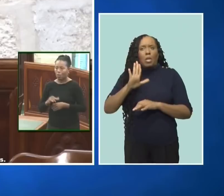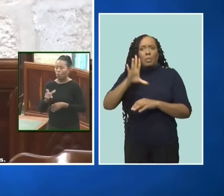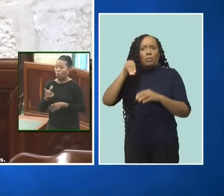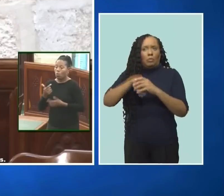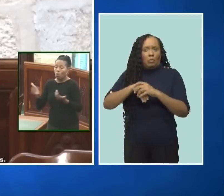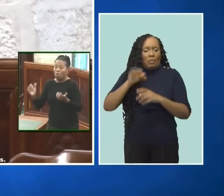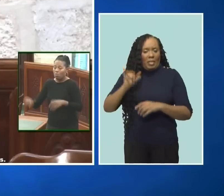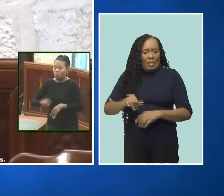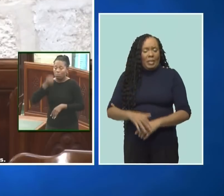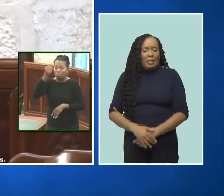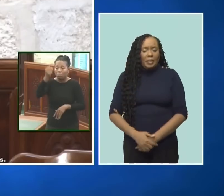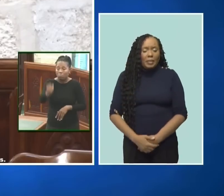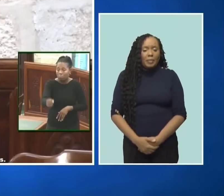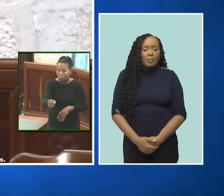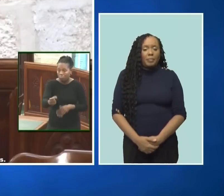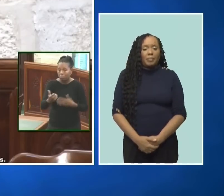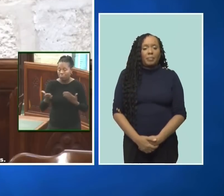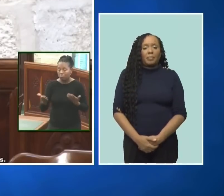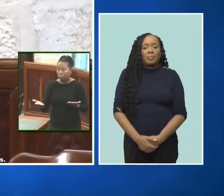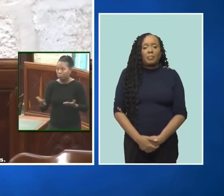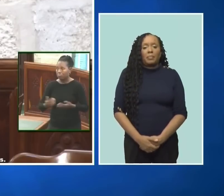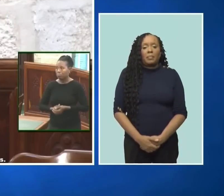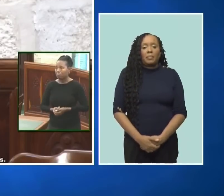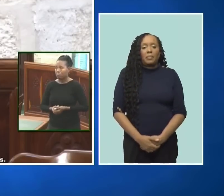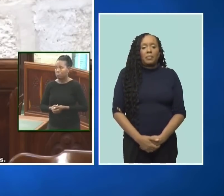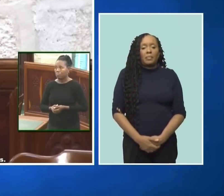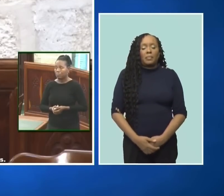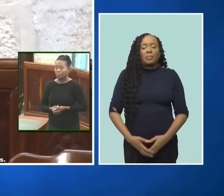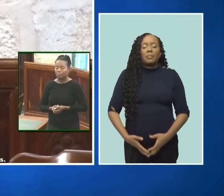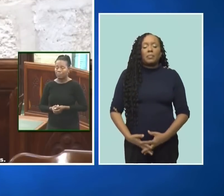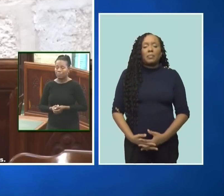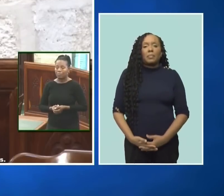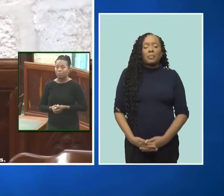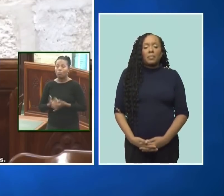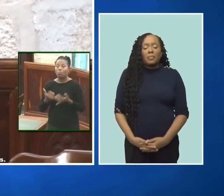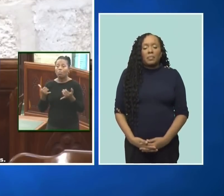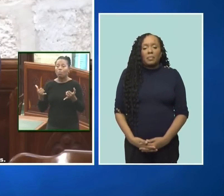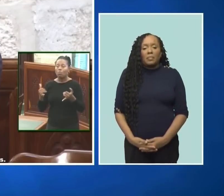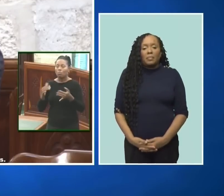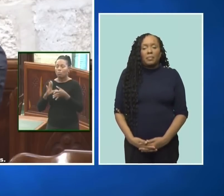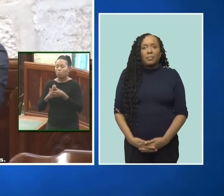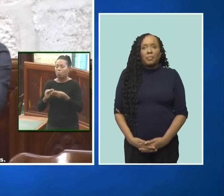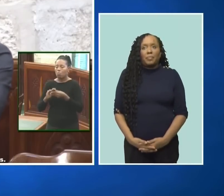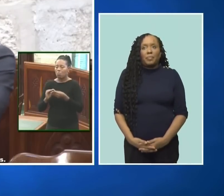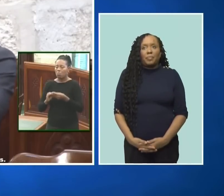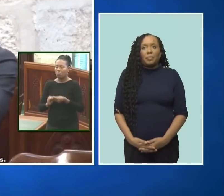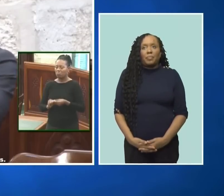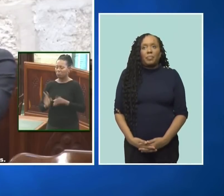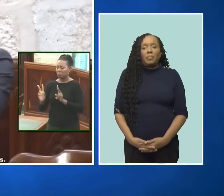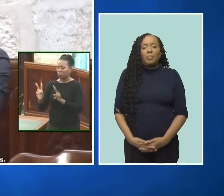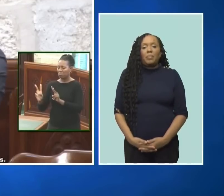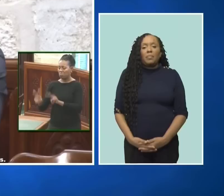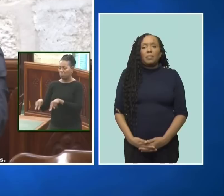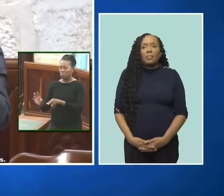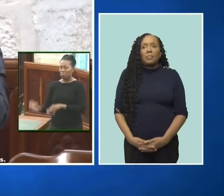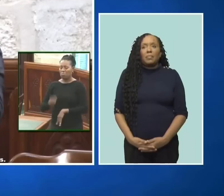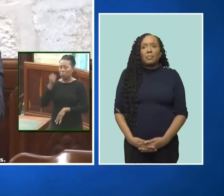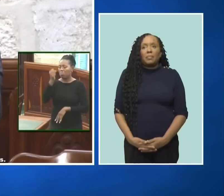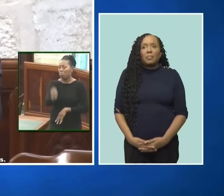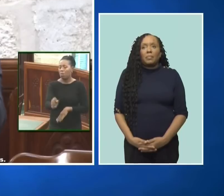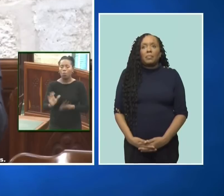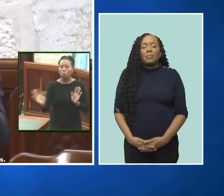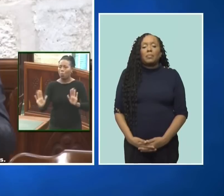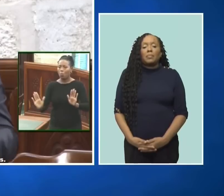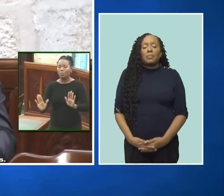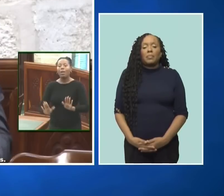Those who appointed her were not expressing any condescension. They were saying, you are